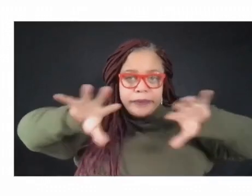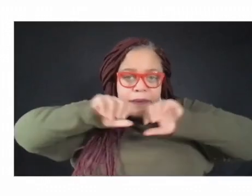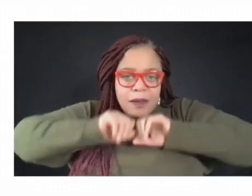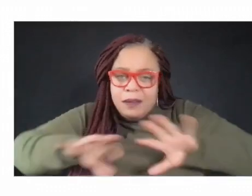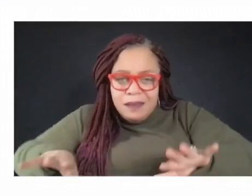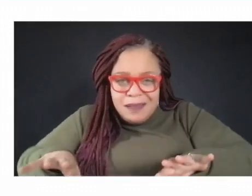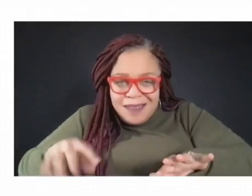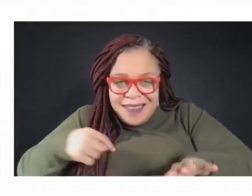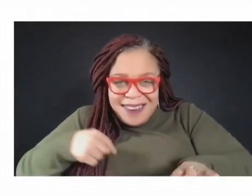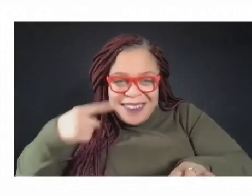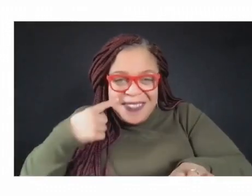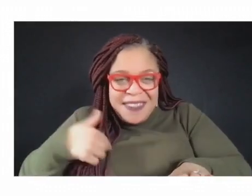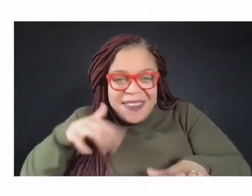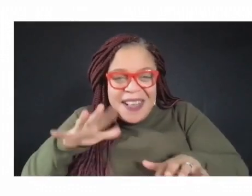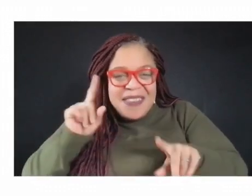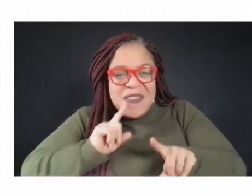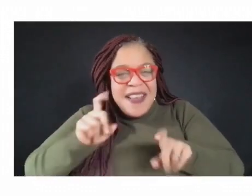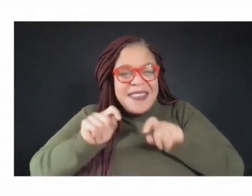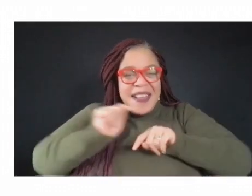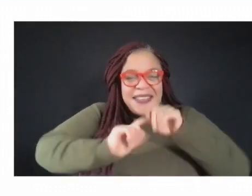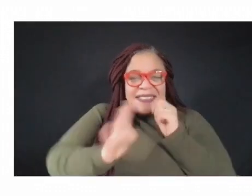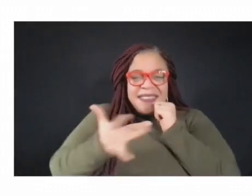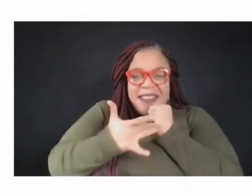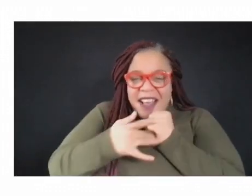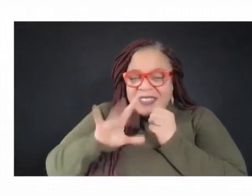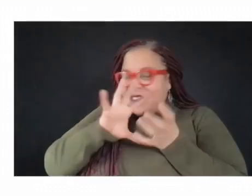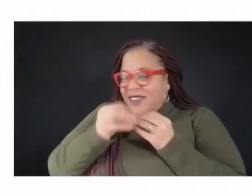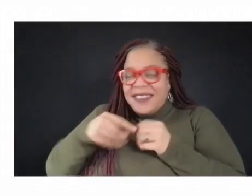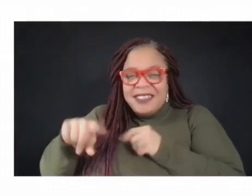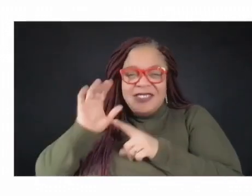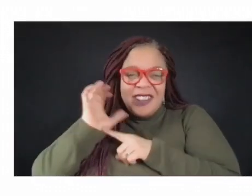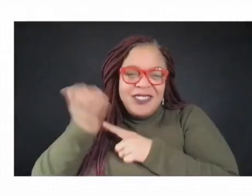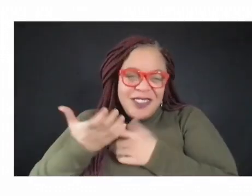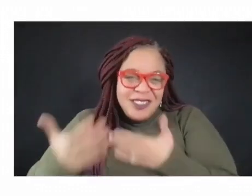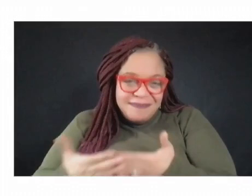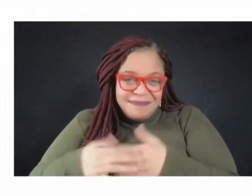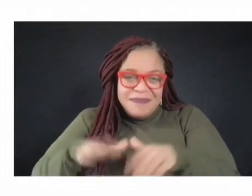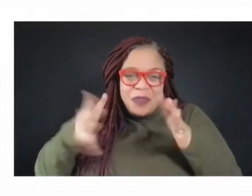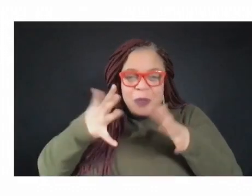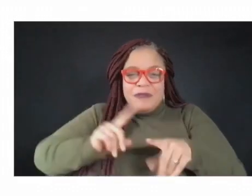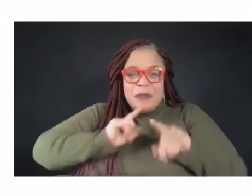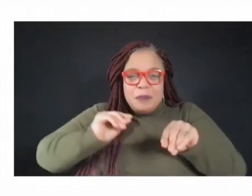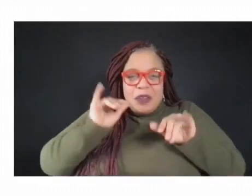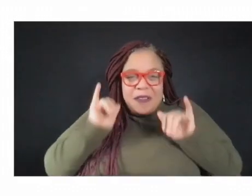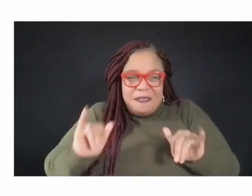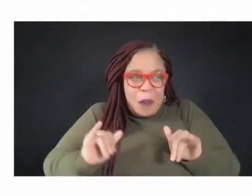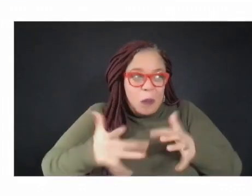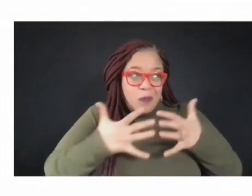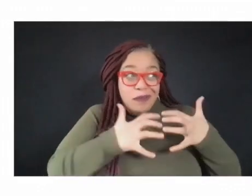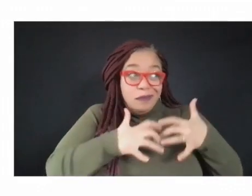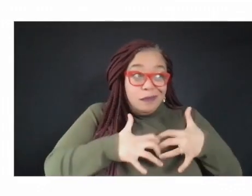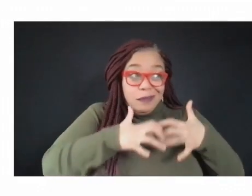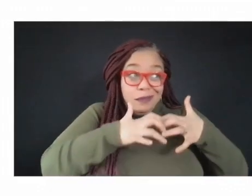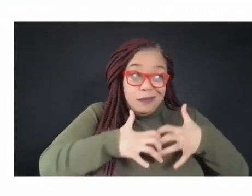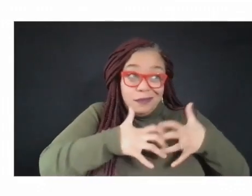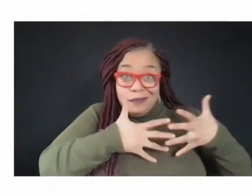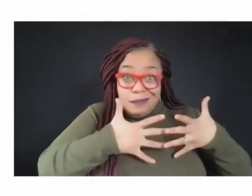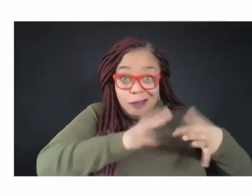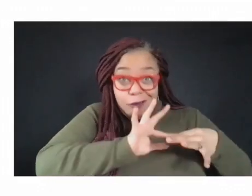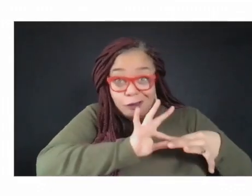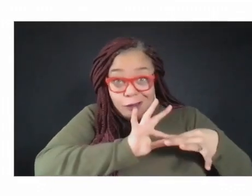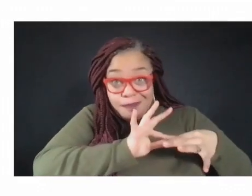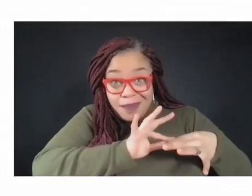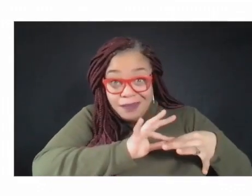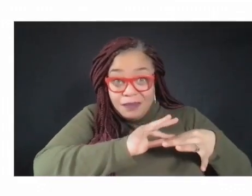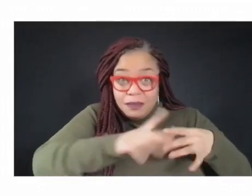of put distilled relationships down to exchange of data points, when it really is about communing and